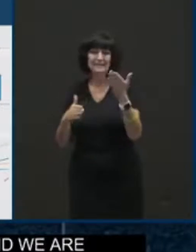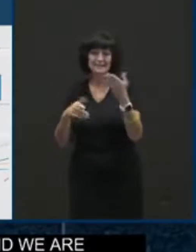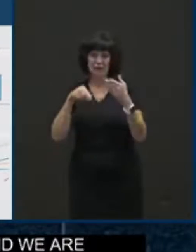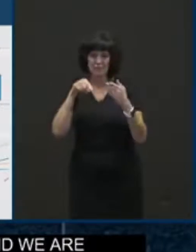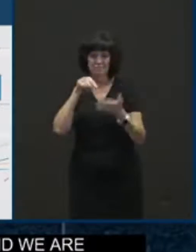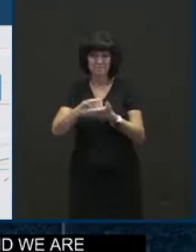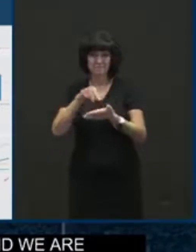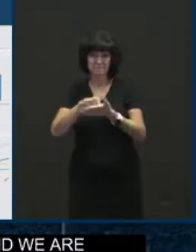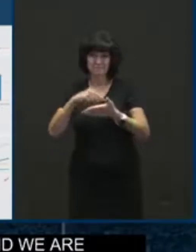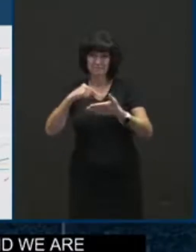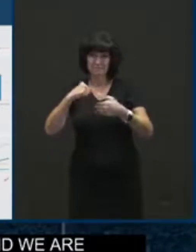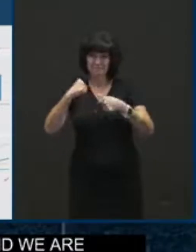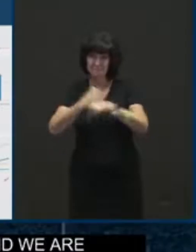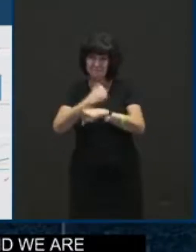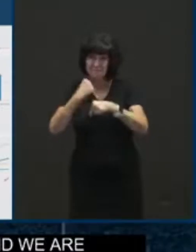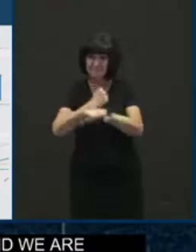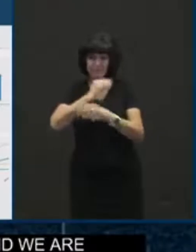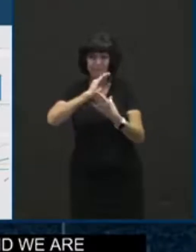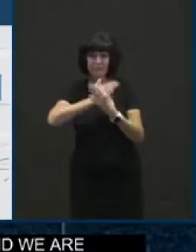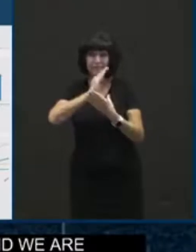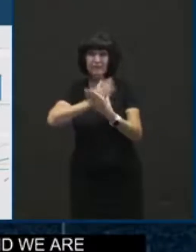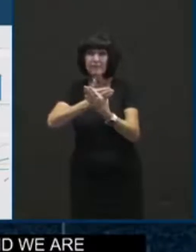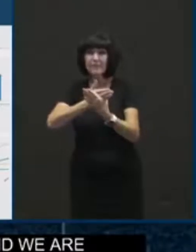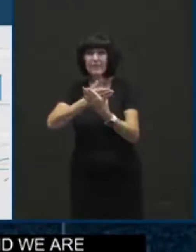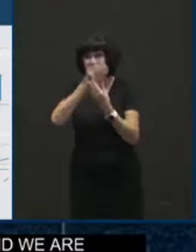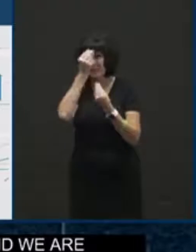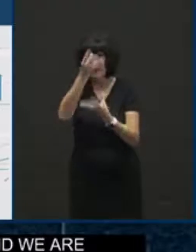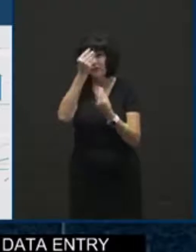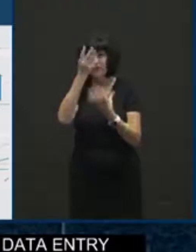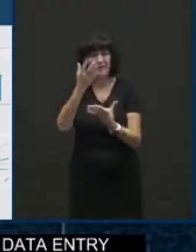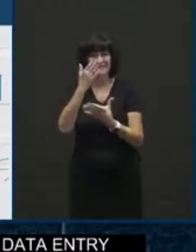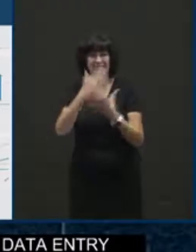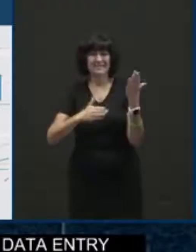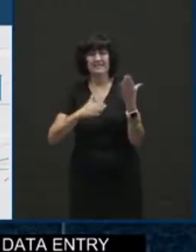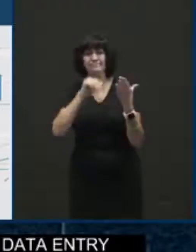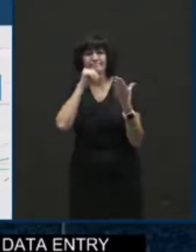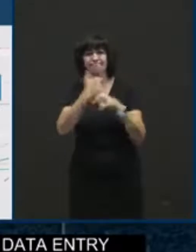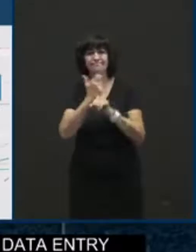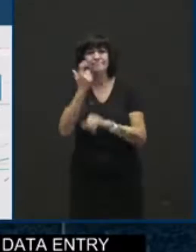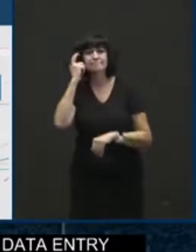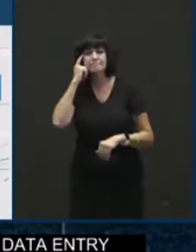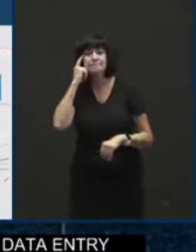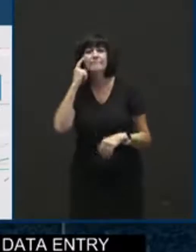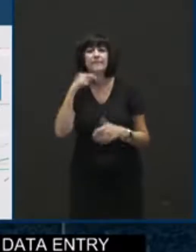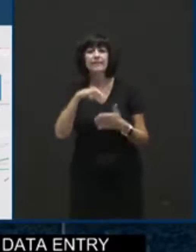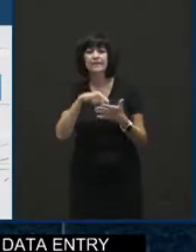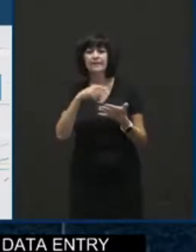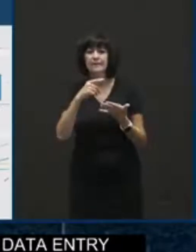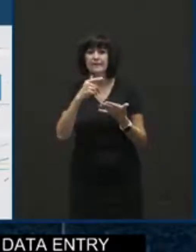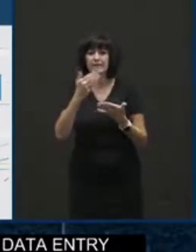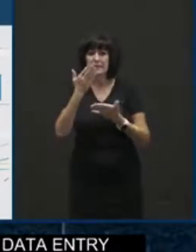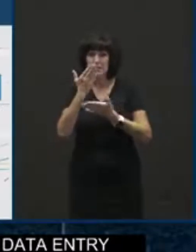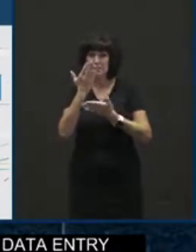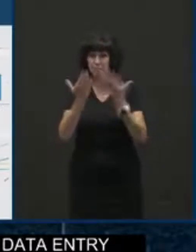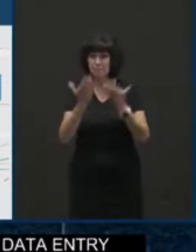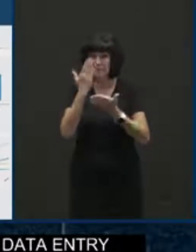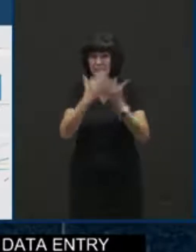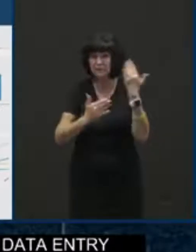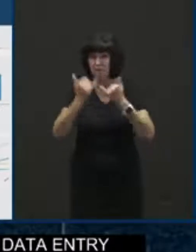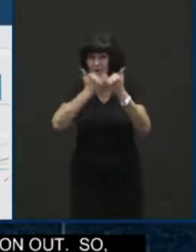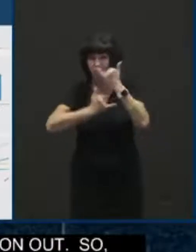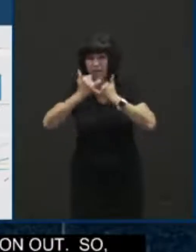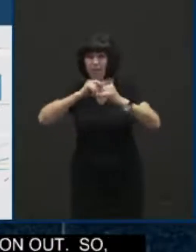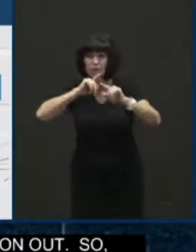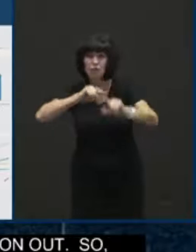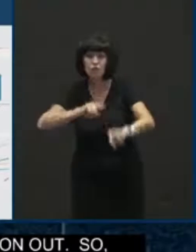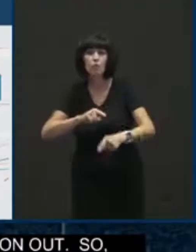we need to iron out. So you really need to look there at the 7-day moving average. Some of those inconsistencies are the University